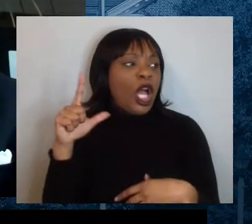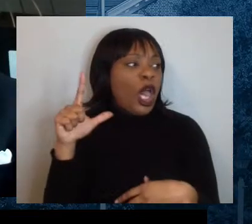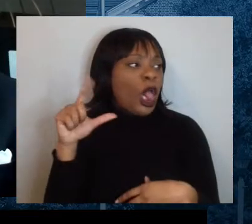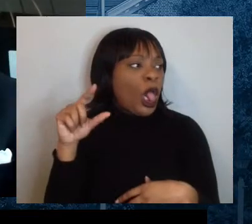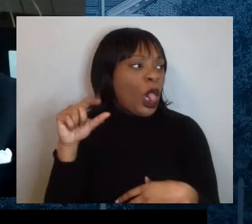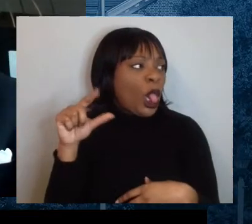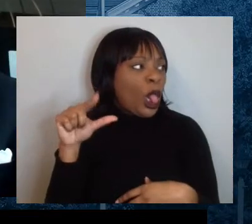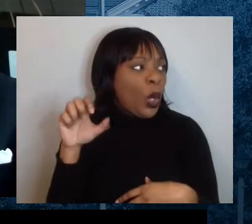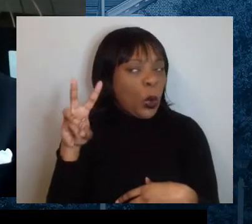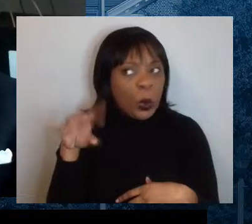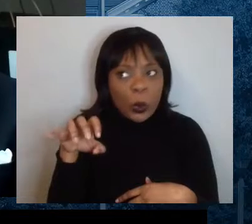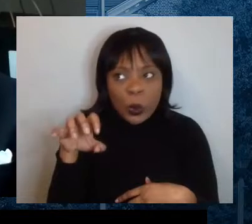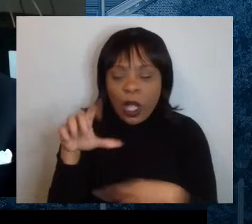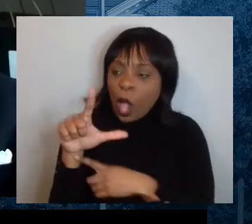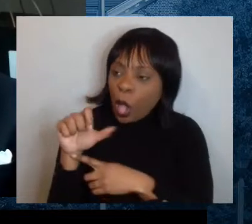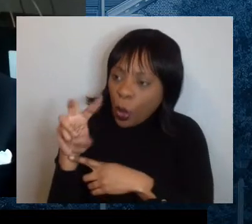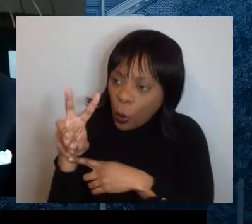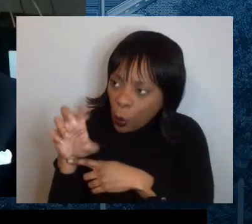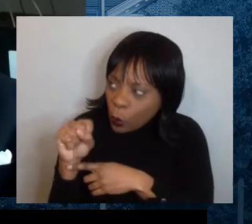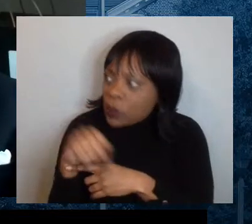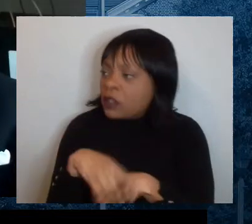to Newark to Wilmington.